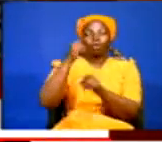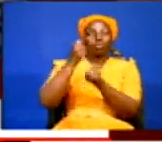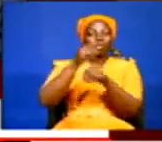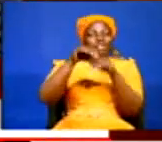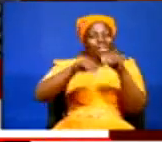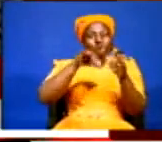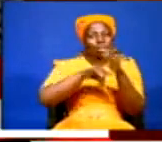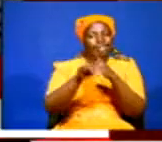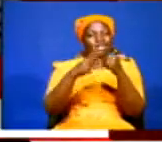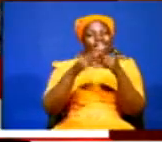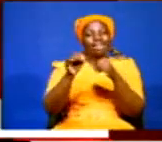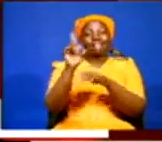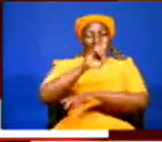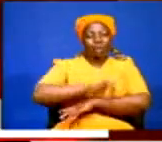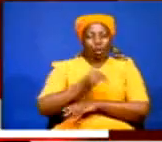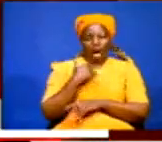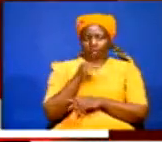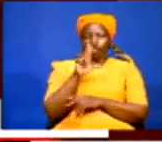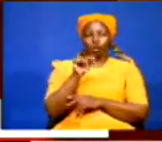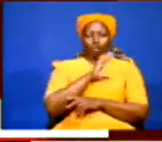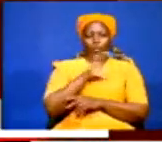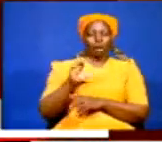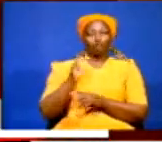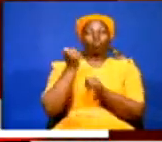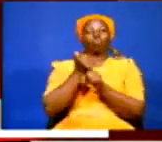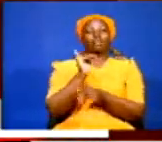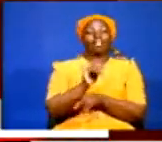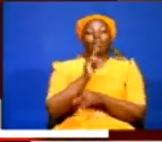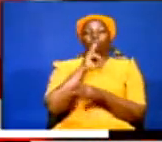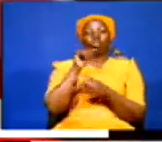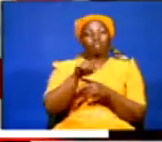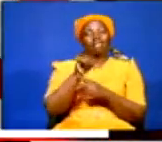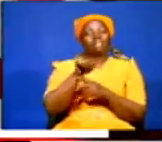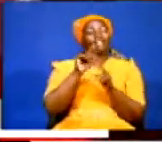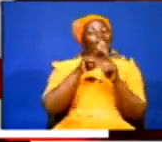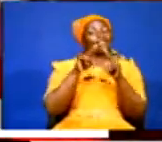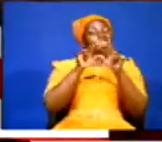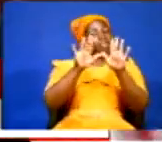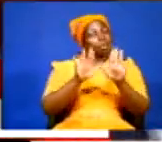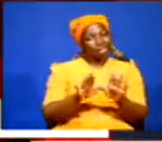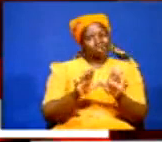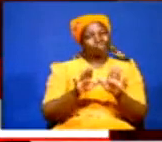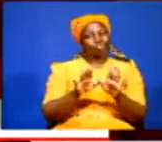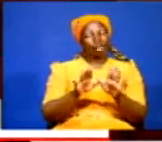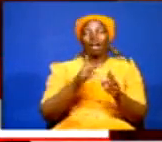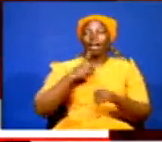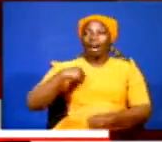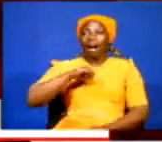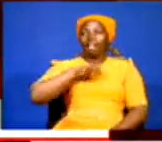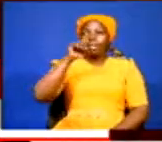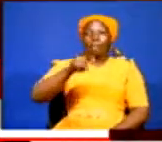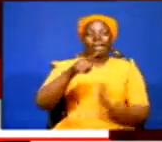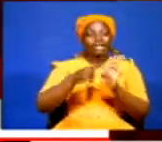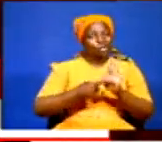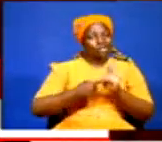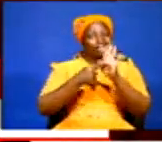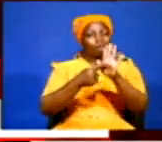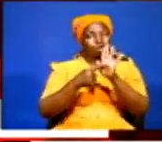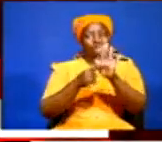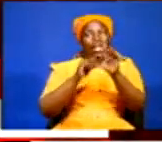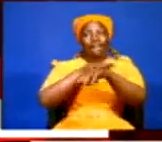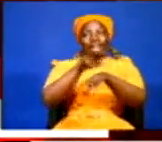there is no commission to run that particular. Therefore, this business is extremely important, Mr. Speaker. We must demonstrate national